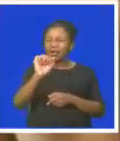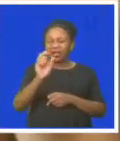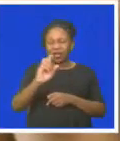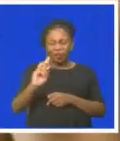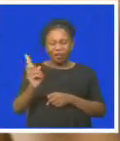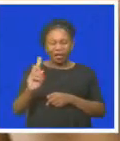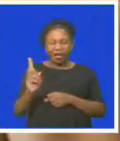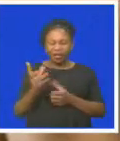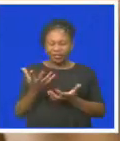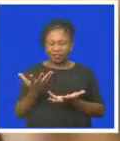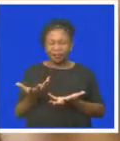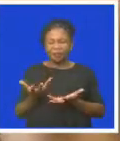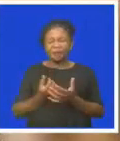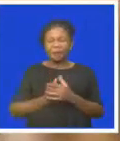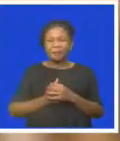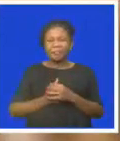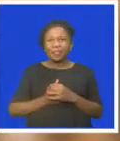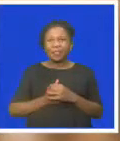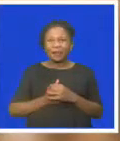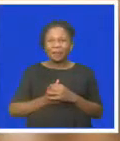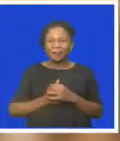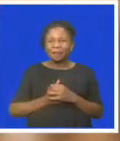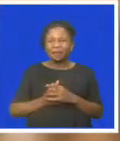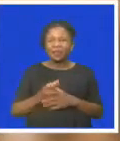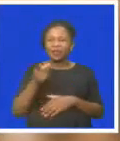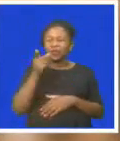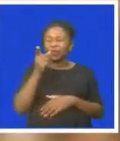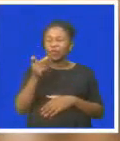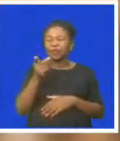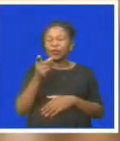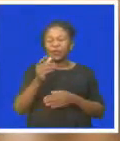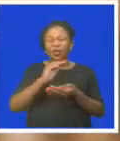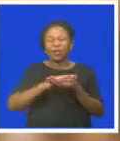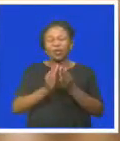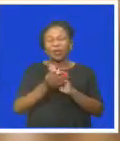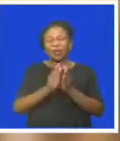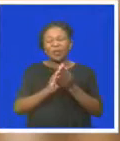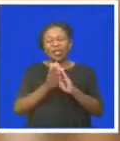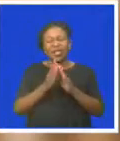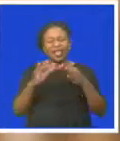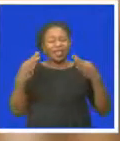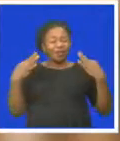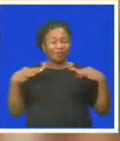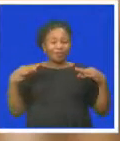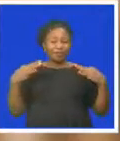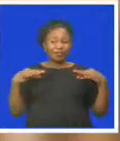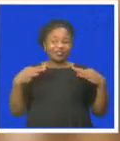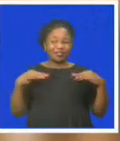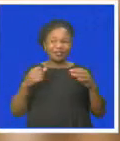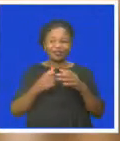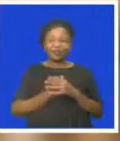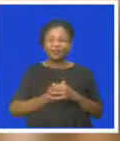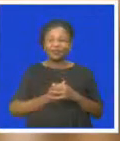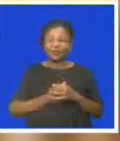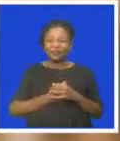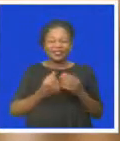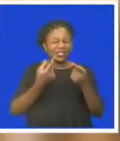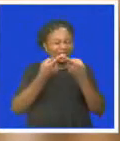The tailor makes clothes such as shirts,